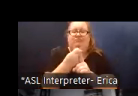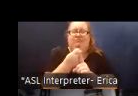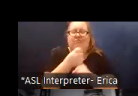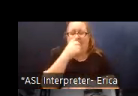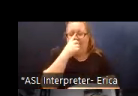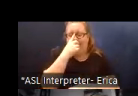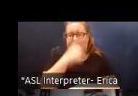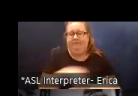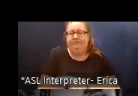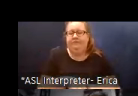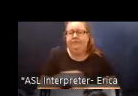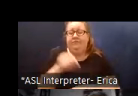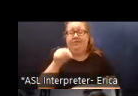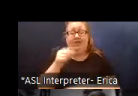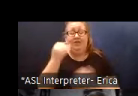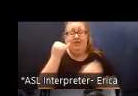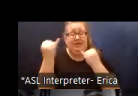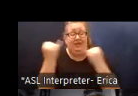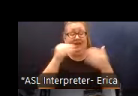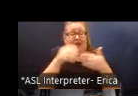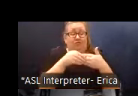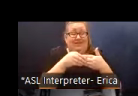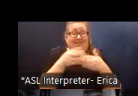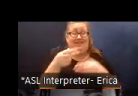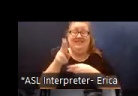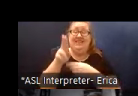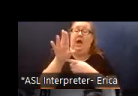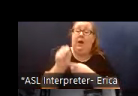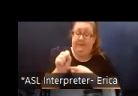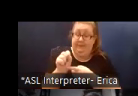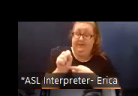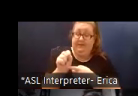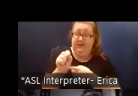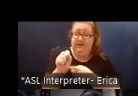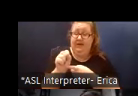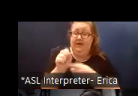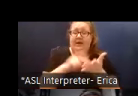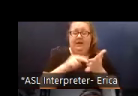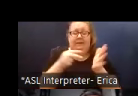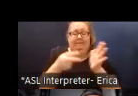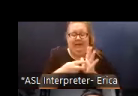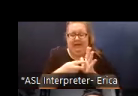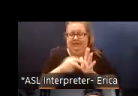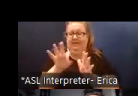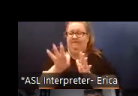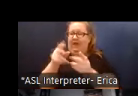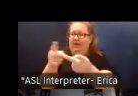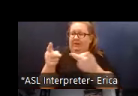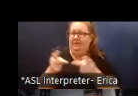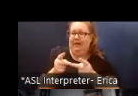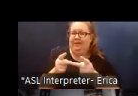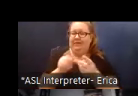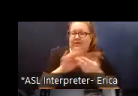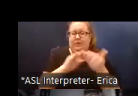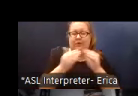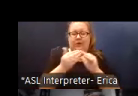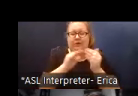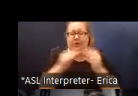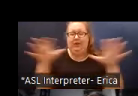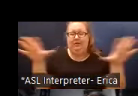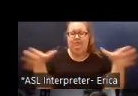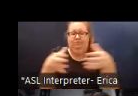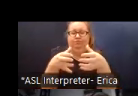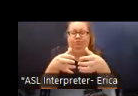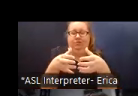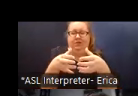And so this idea of resilience hubs is taking places that are community gathering points that members of